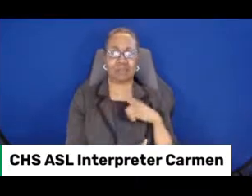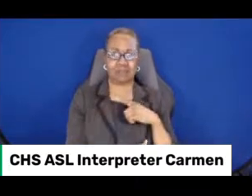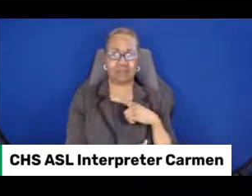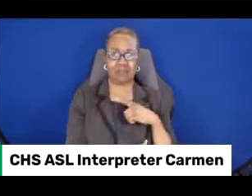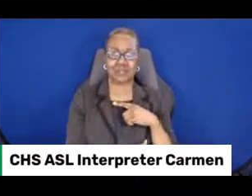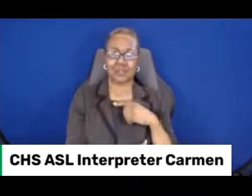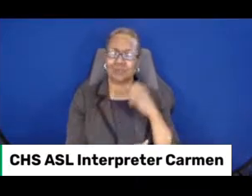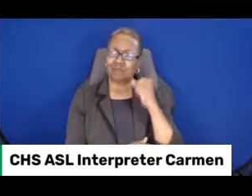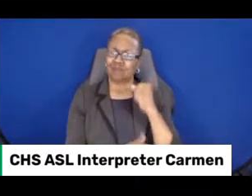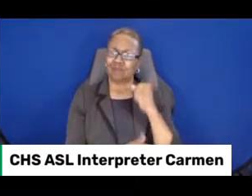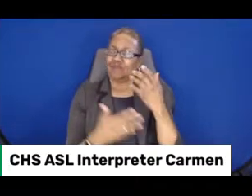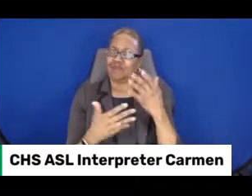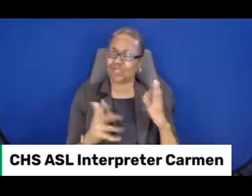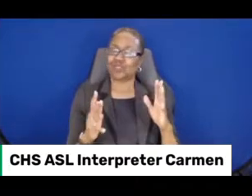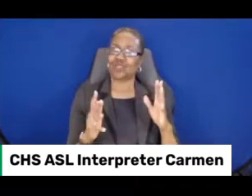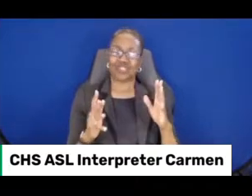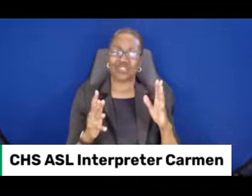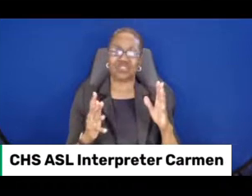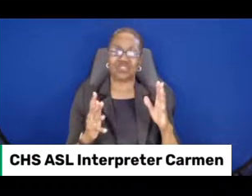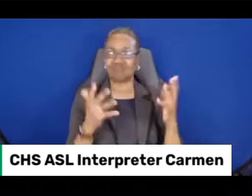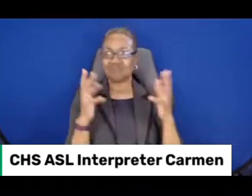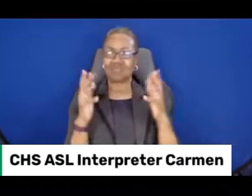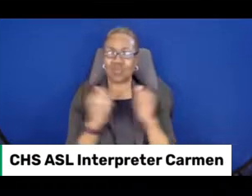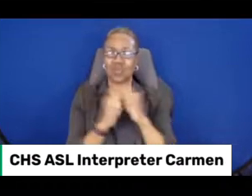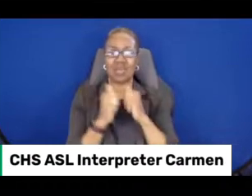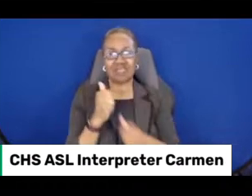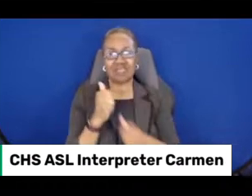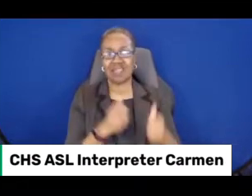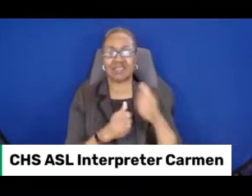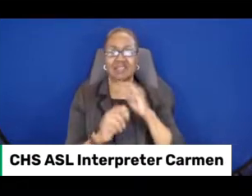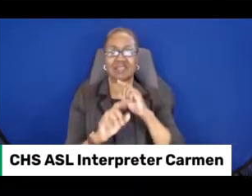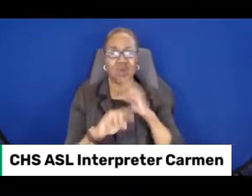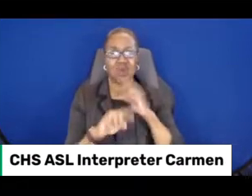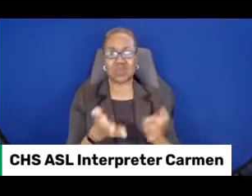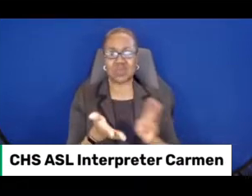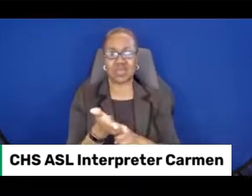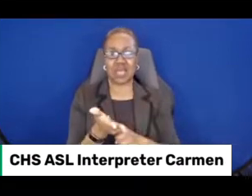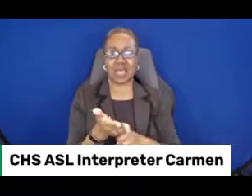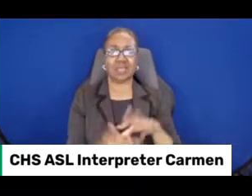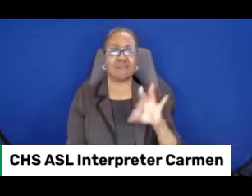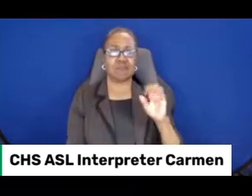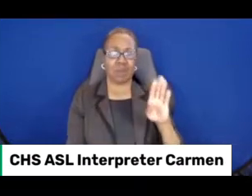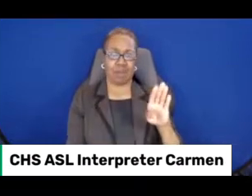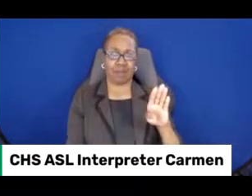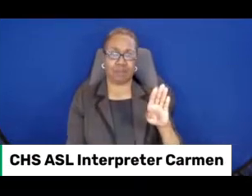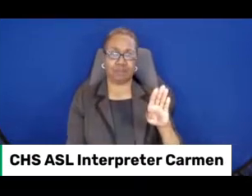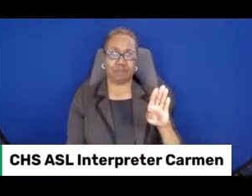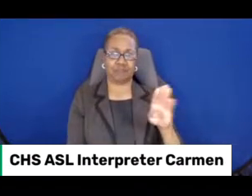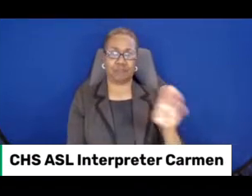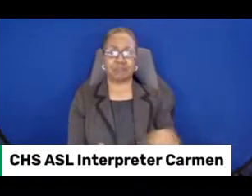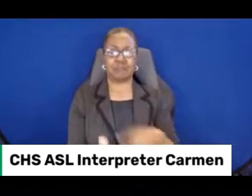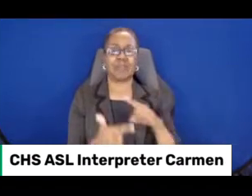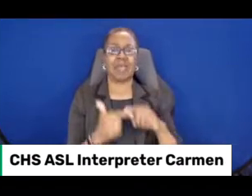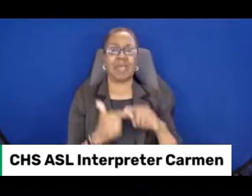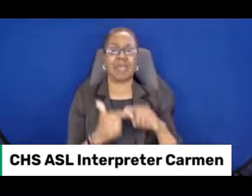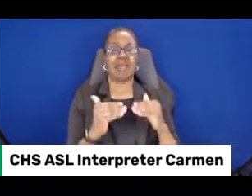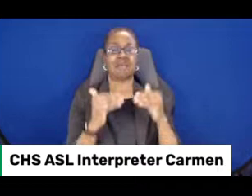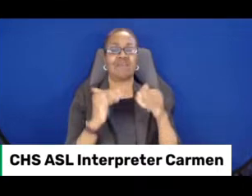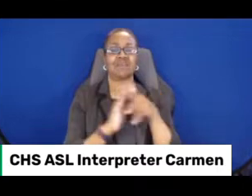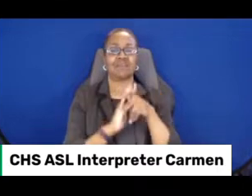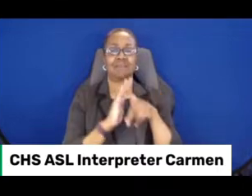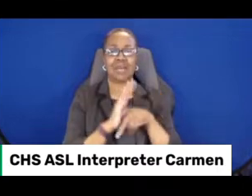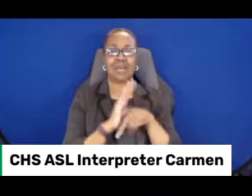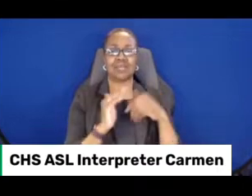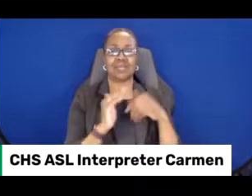with the executive order signed in February. 2 is advancing a policy and programmatic agenda